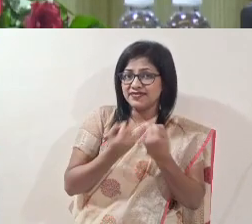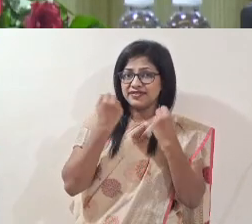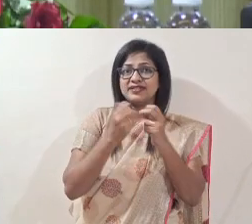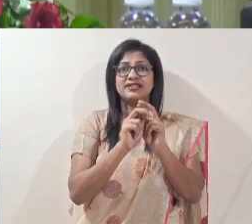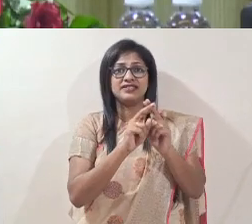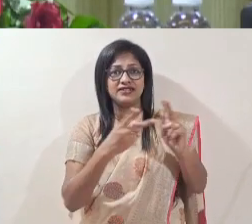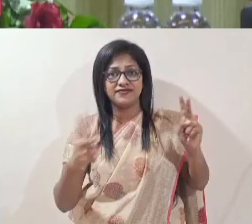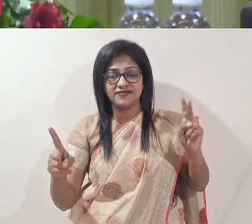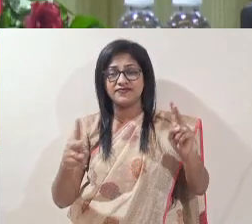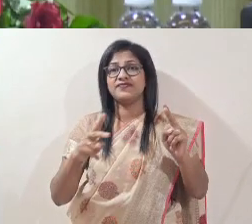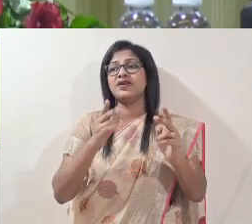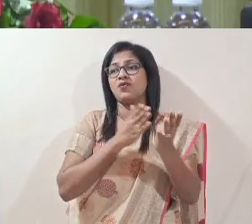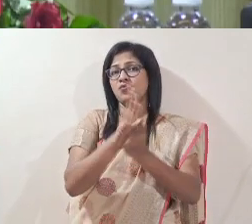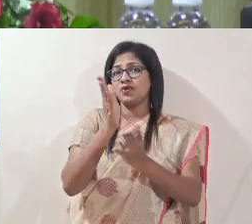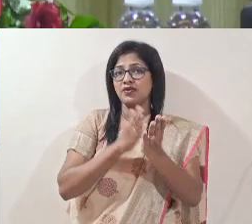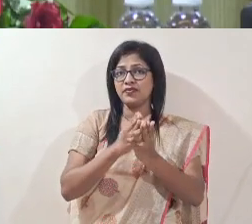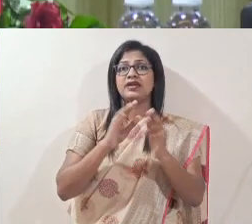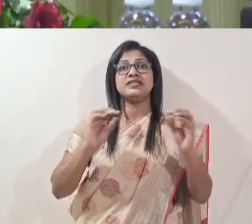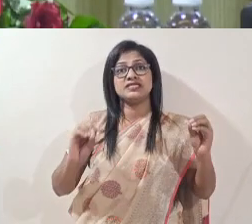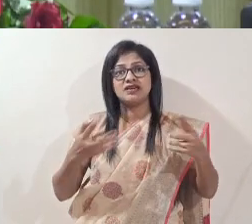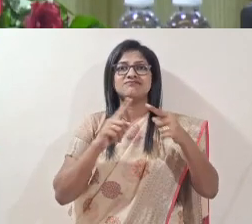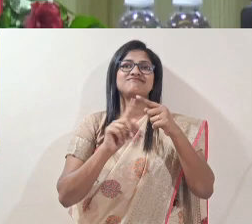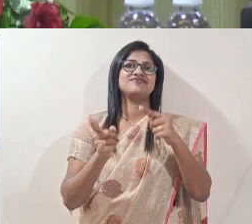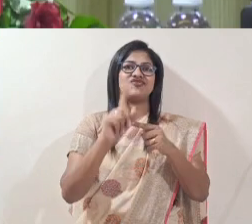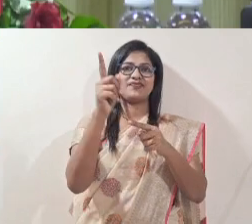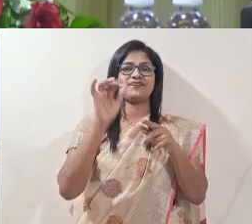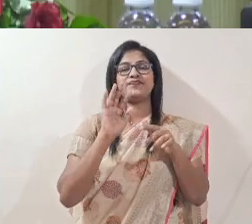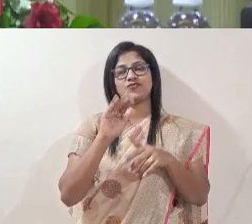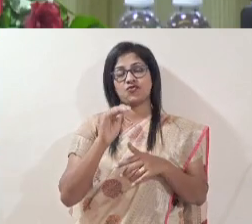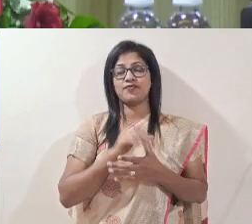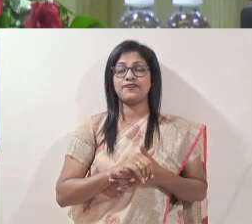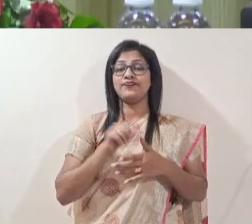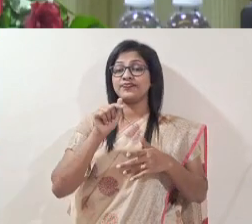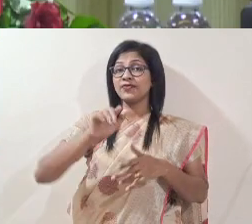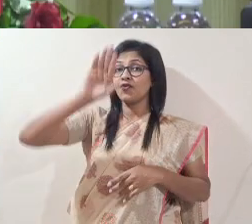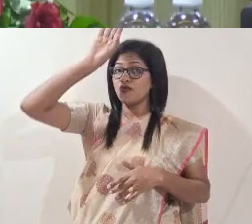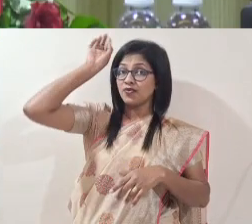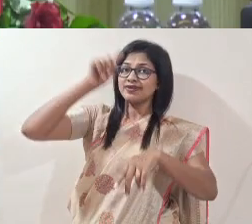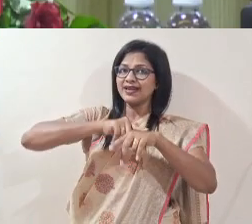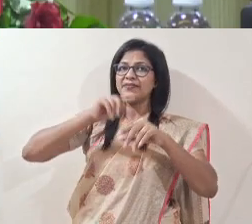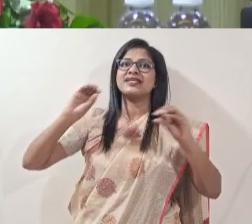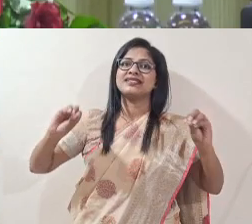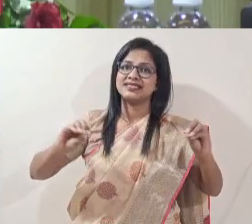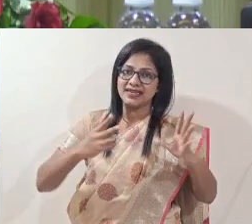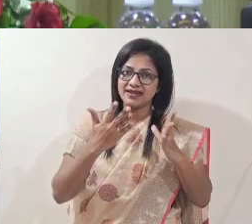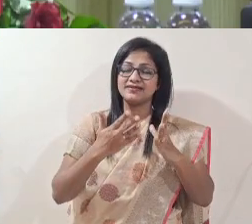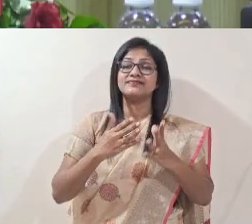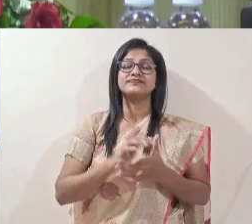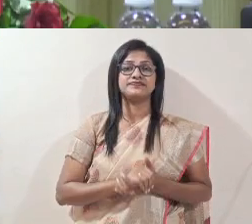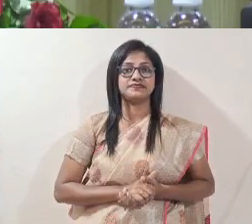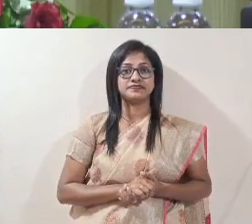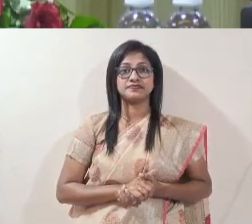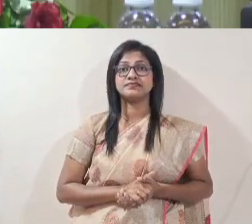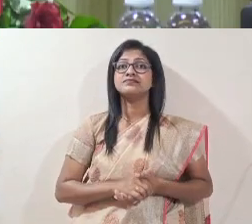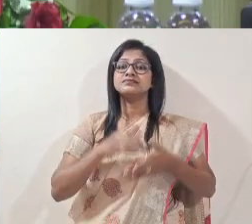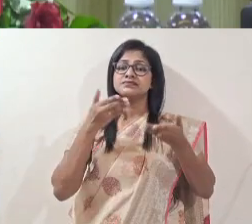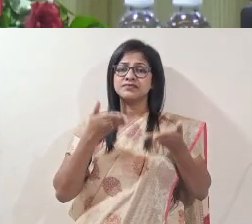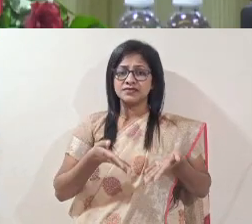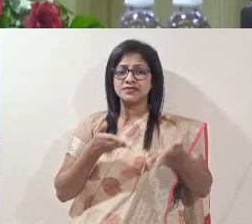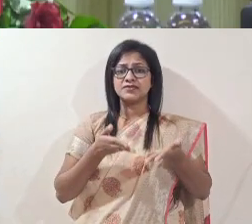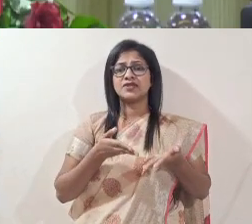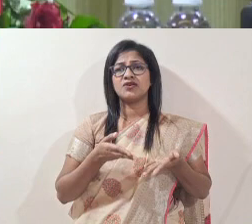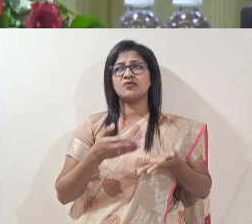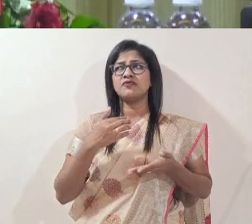different kinds of trips. So that is the beginning. Now we have already